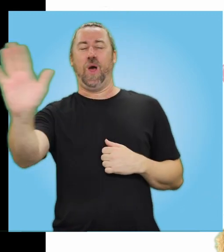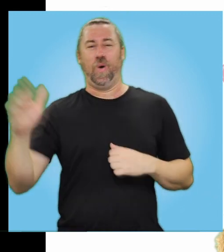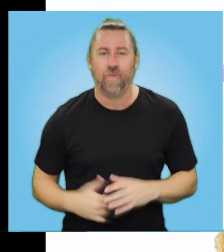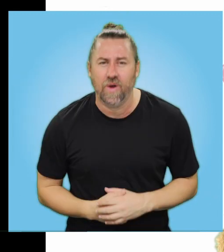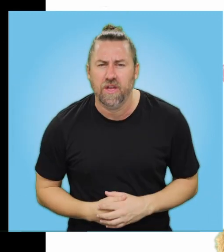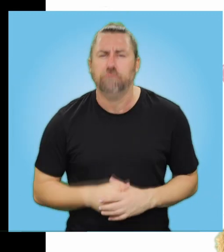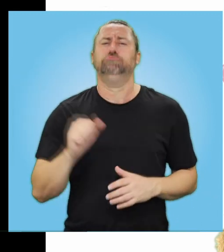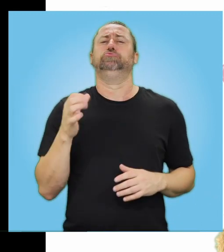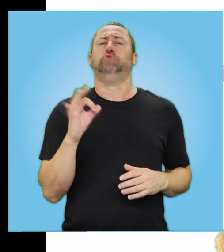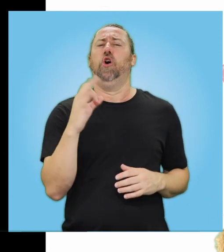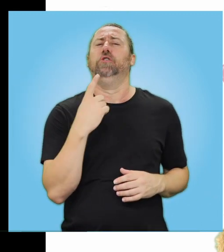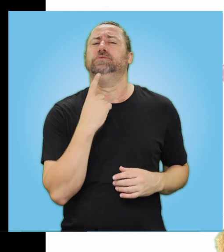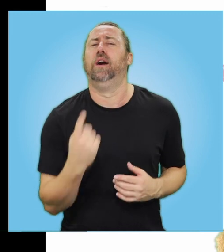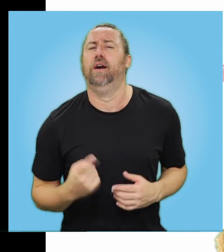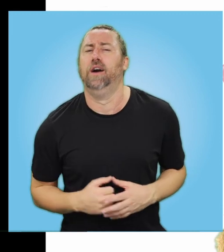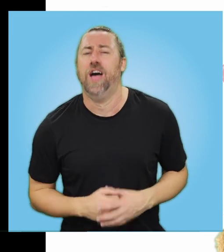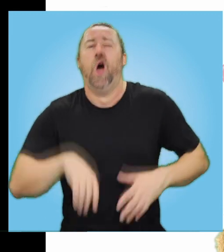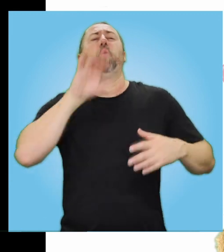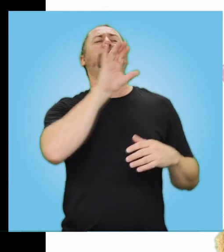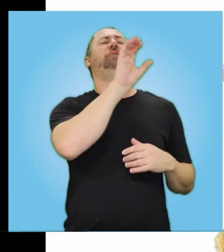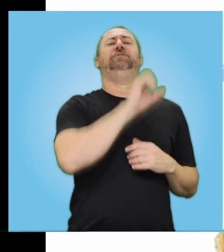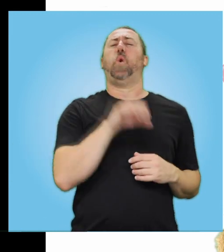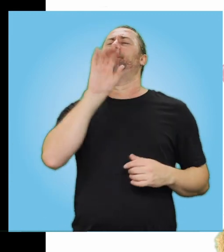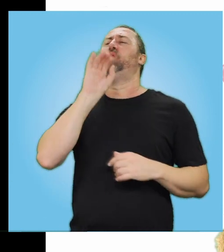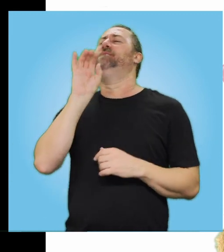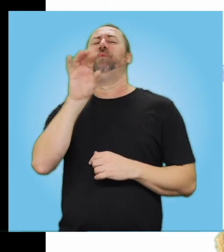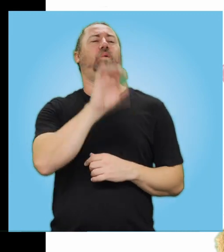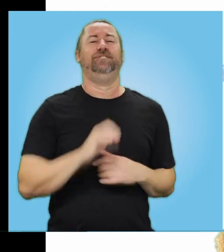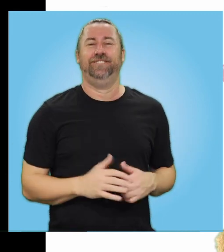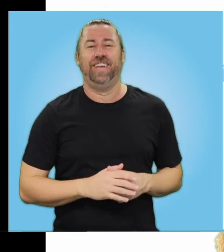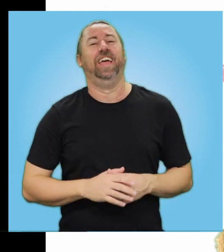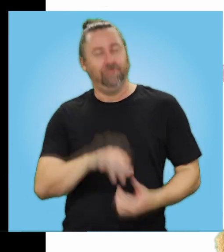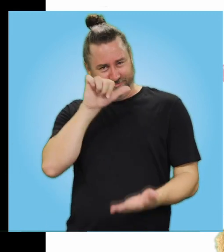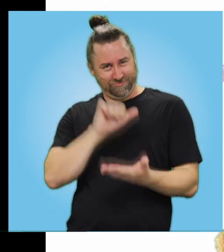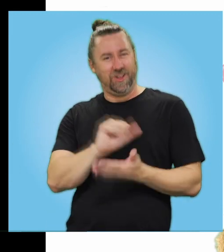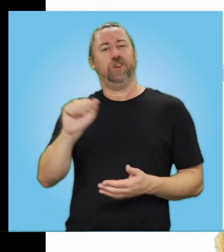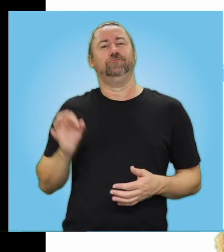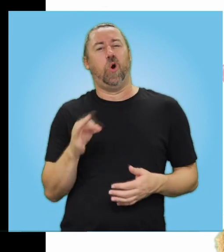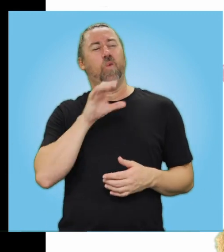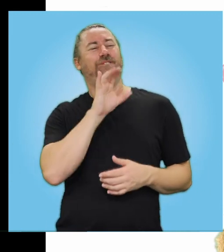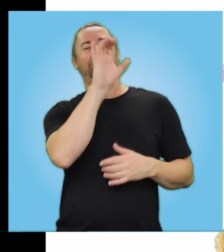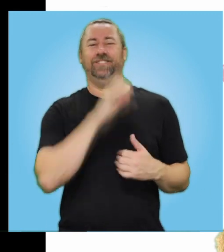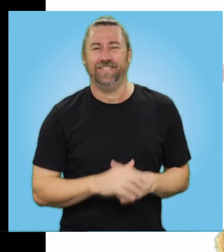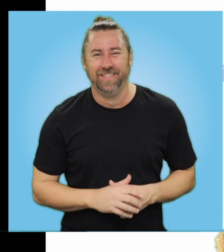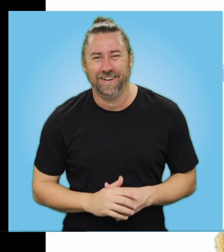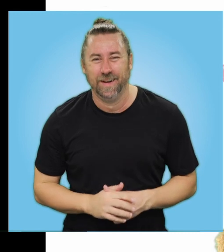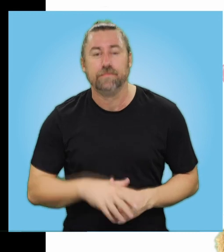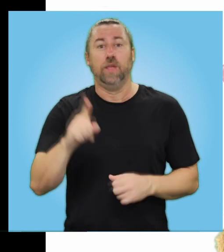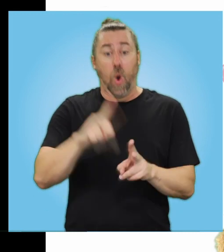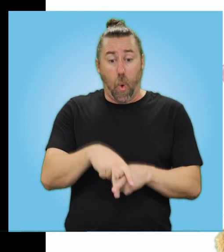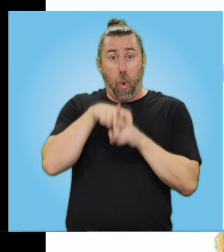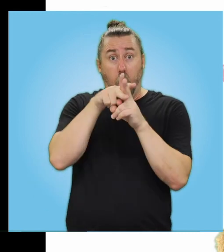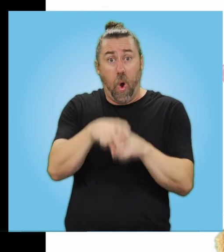And what do you think they say? And you they say? And that is what they say. When horses